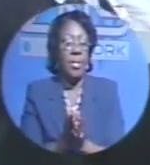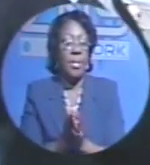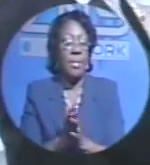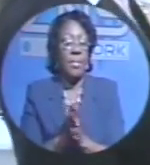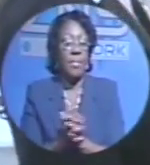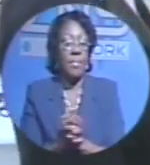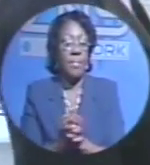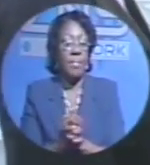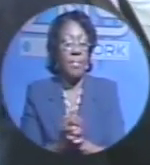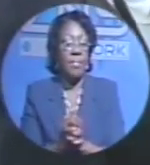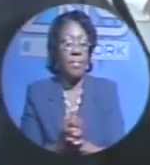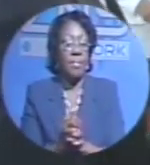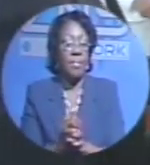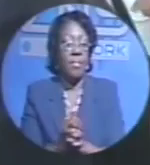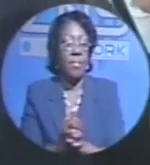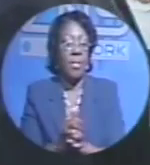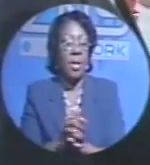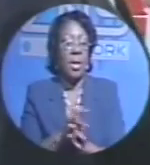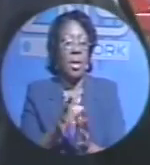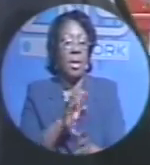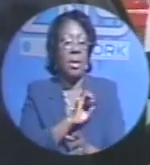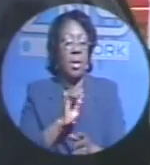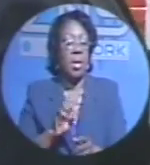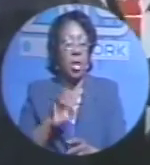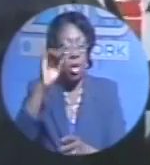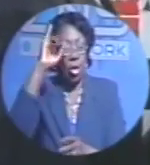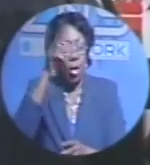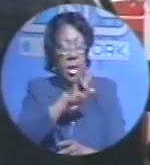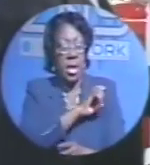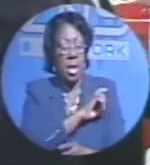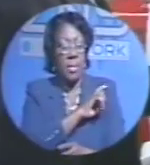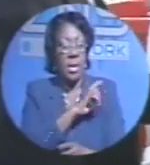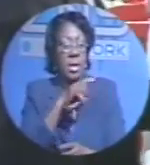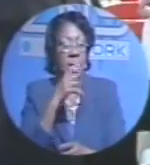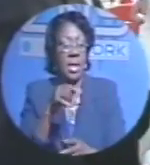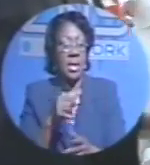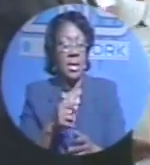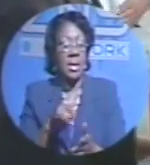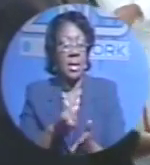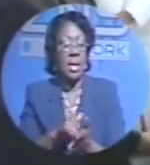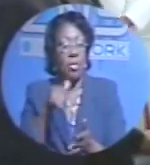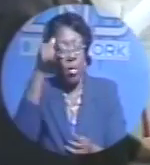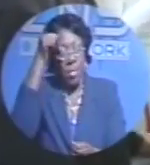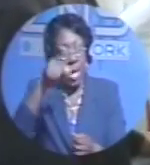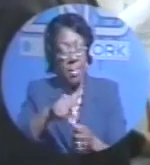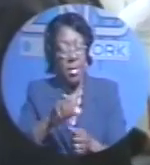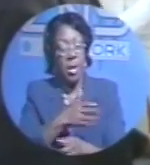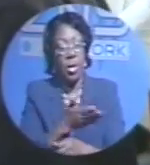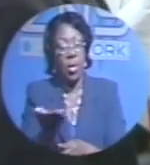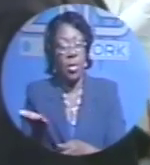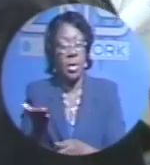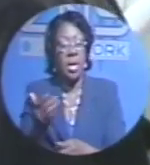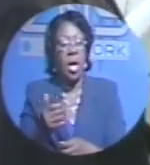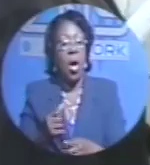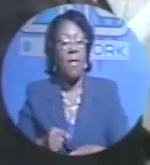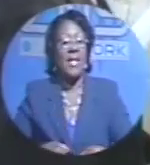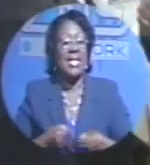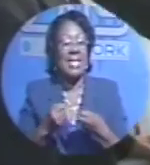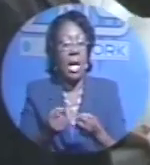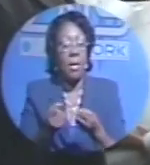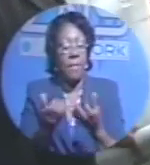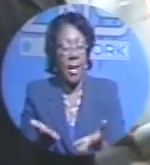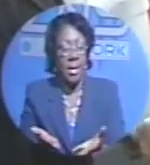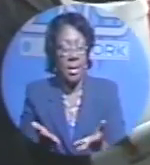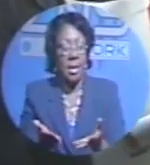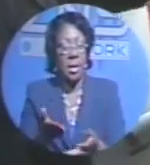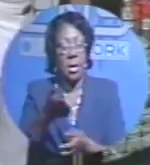Norfolk, Virginia. Charge d'Affaires John Dinkelman, during the ceremony, reminded those in attendance of the sacrifices of